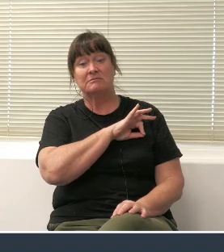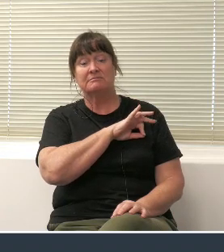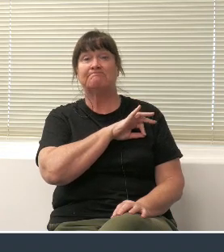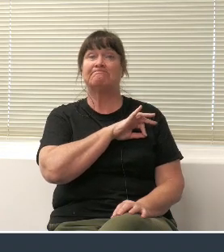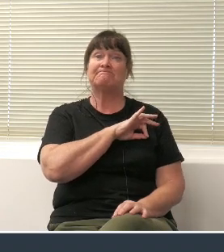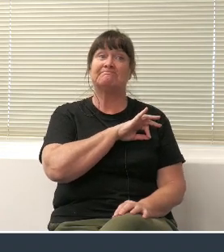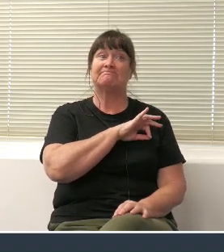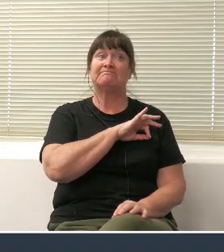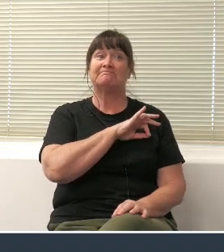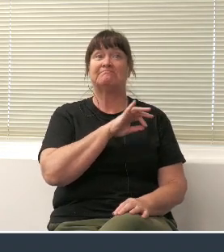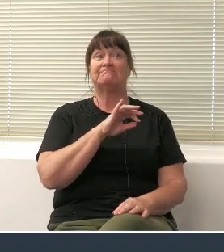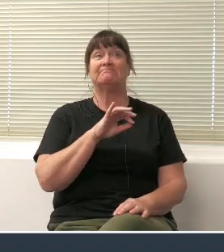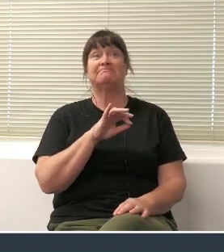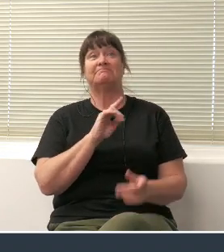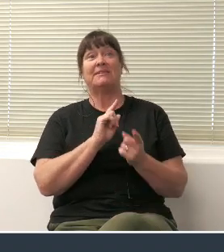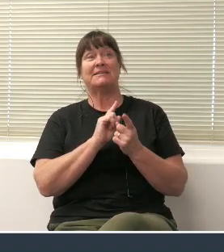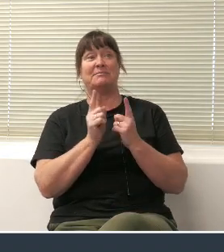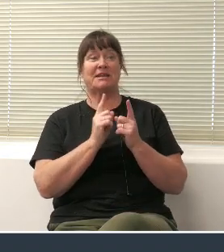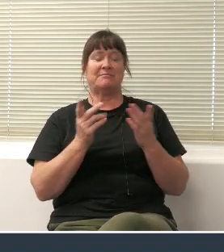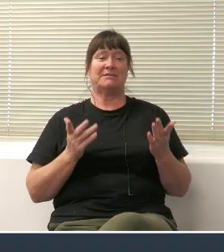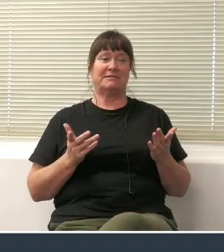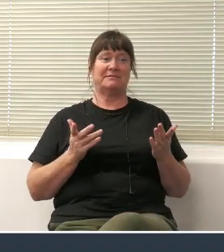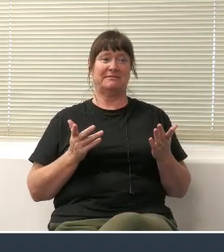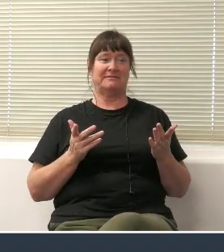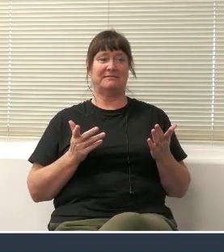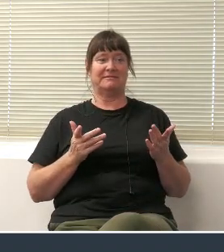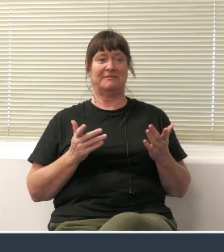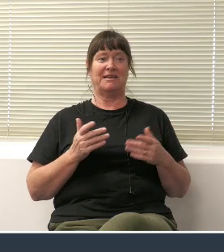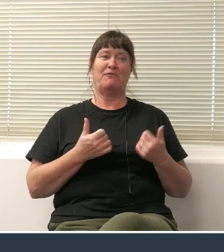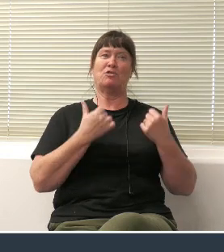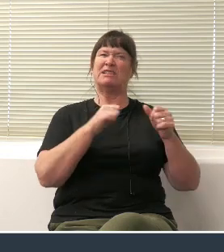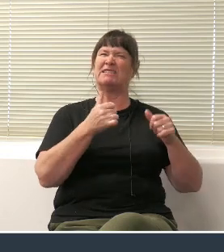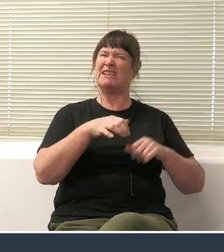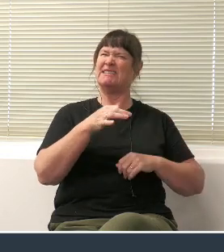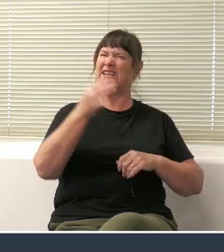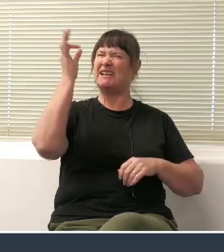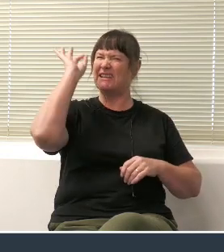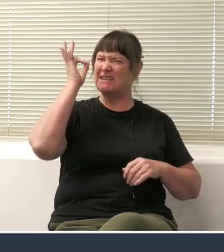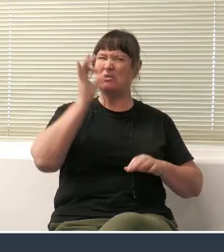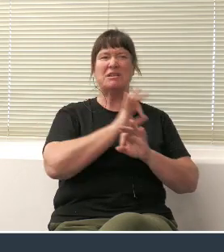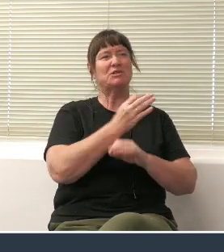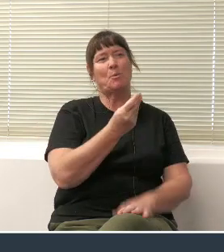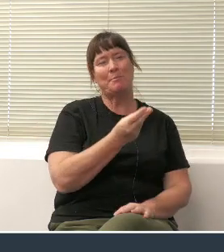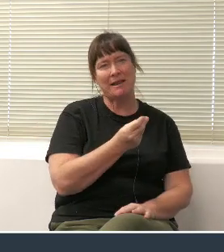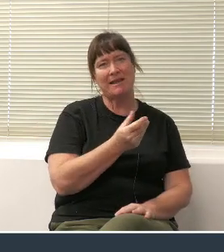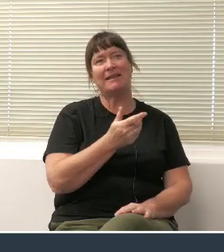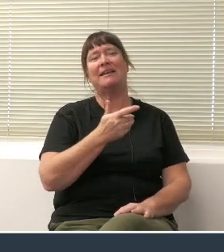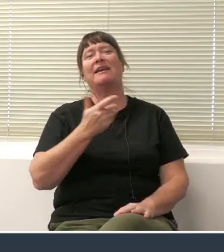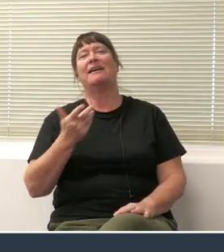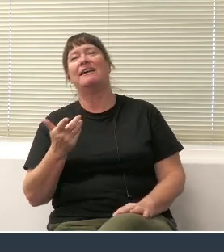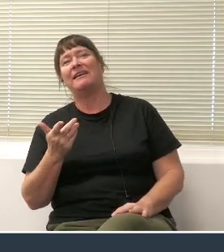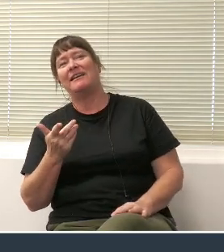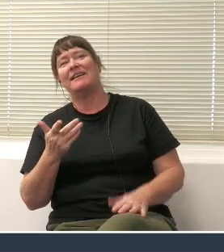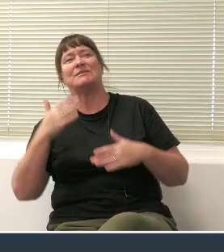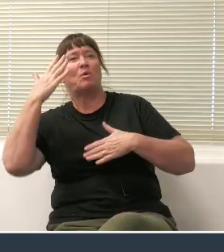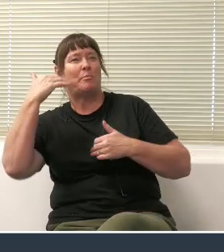sometimes success in the council world isn't all about the money. It's sometimes the other well-beings that have been put into the Local Government Act